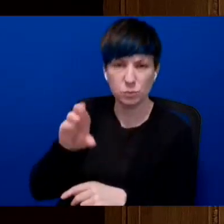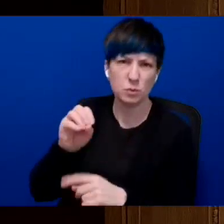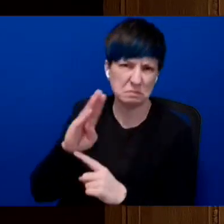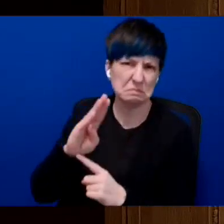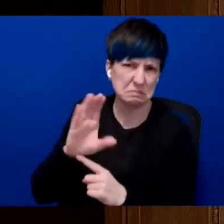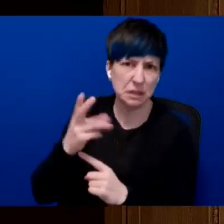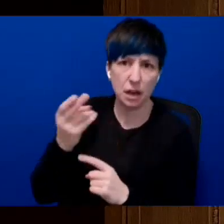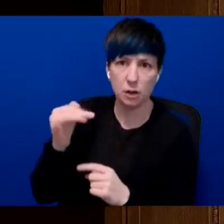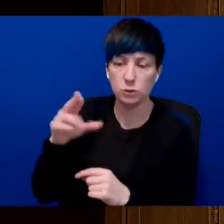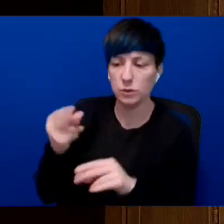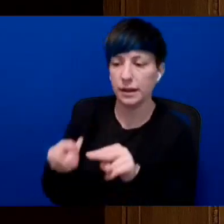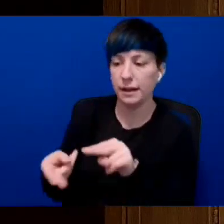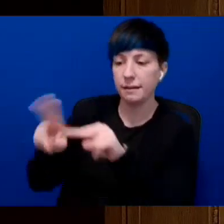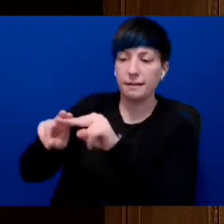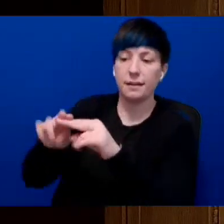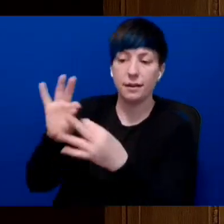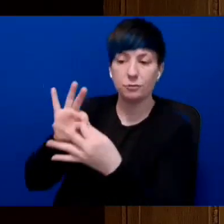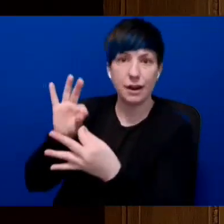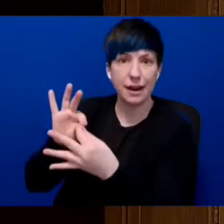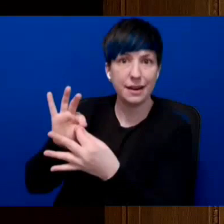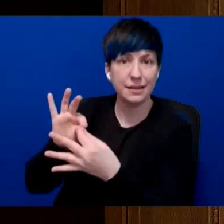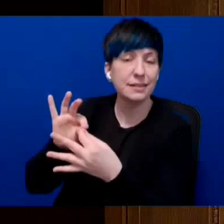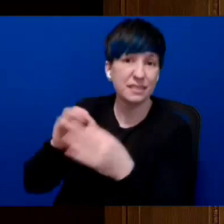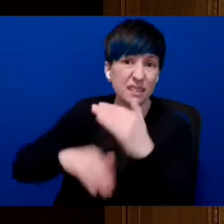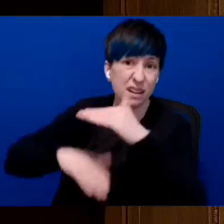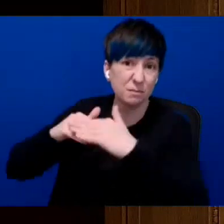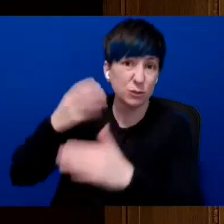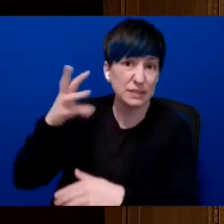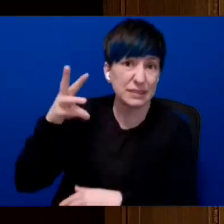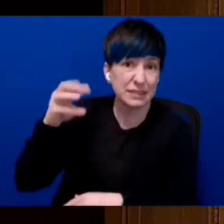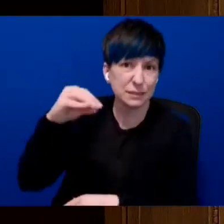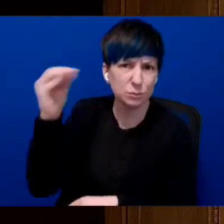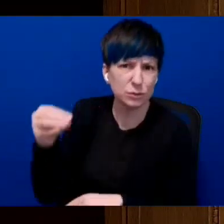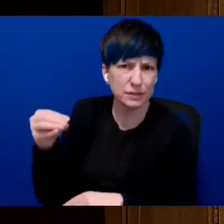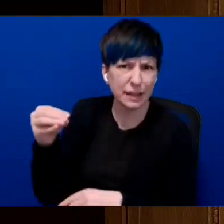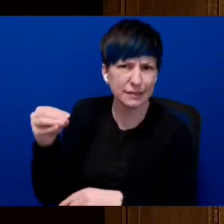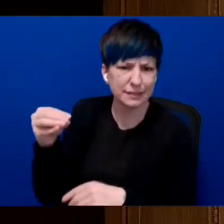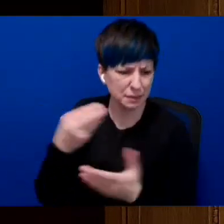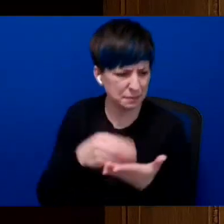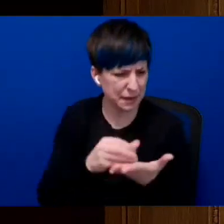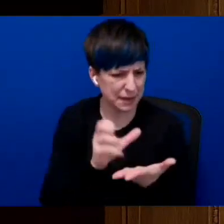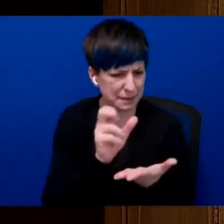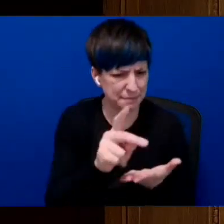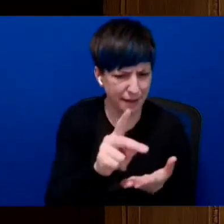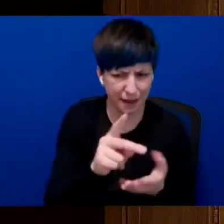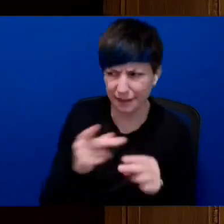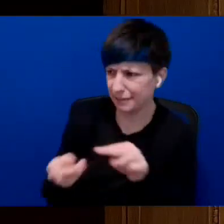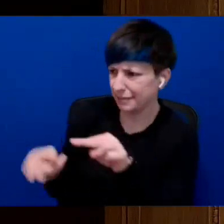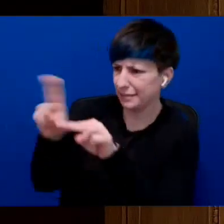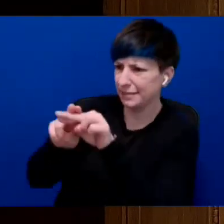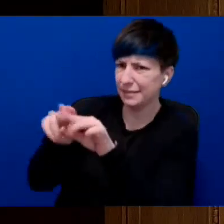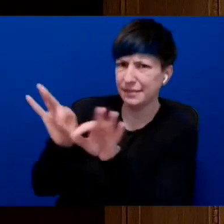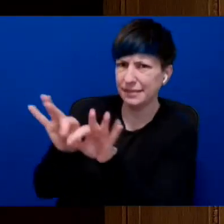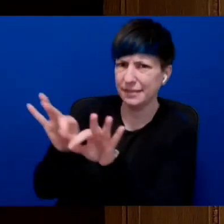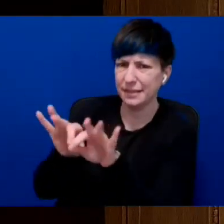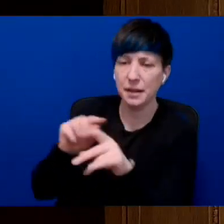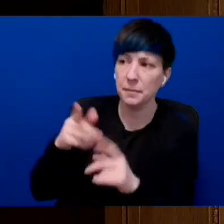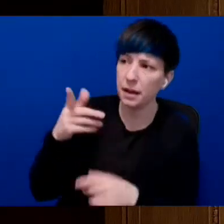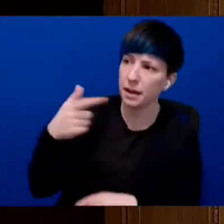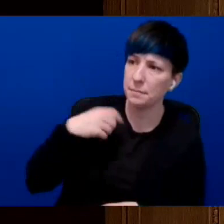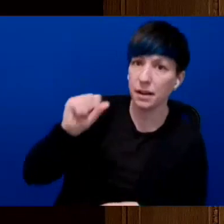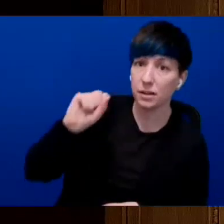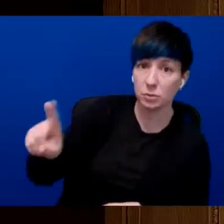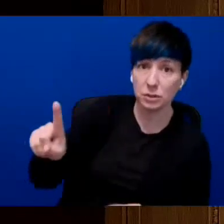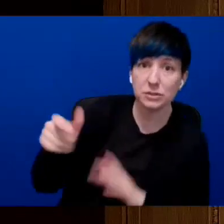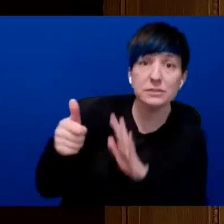So my question is this: why is the Premier publicly telling British Columbians that rate increases will be held to the